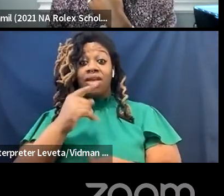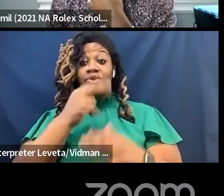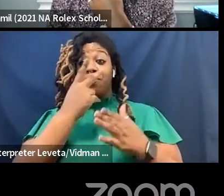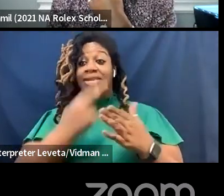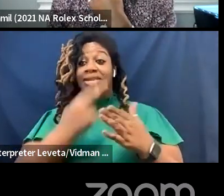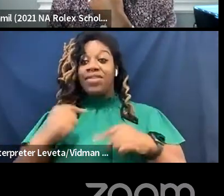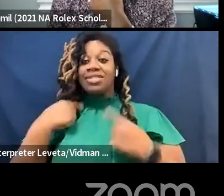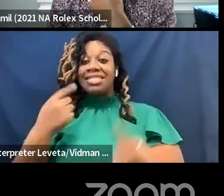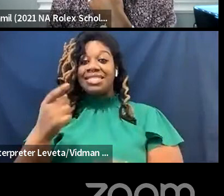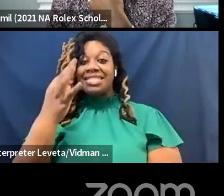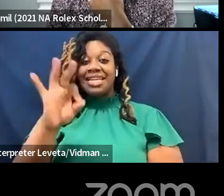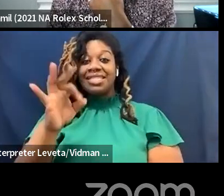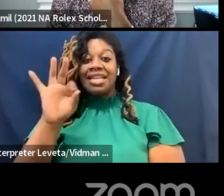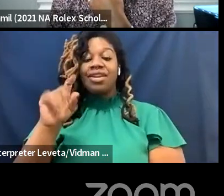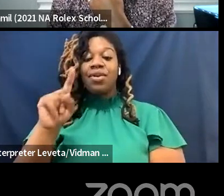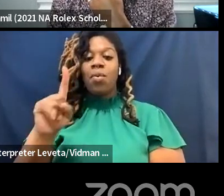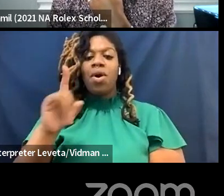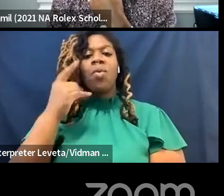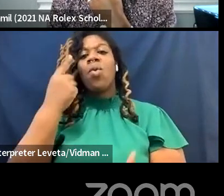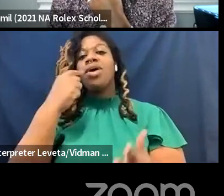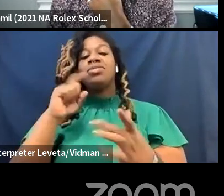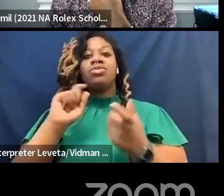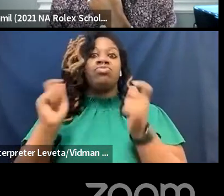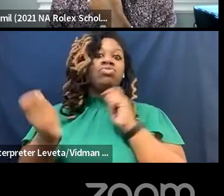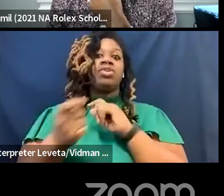biggest changes you've seen in the diving community?